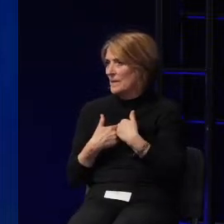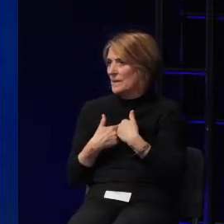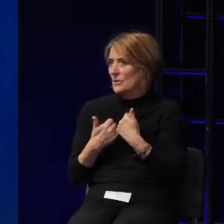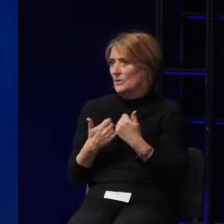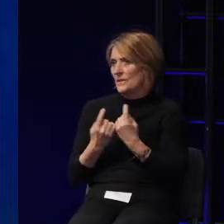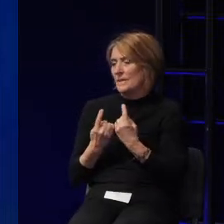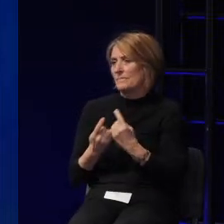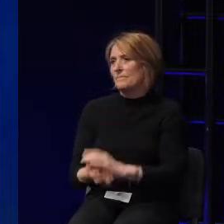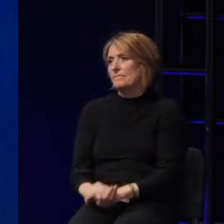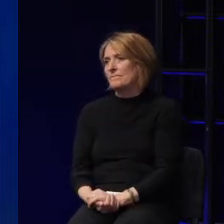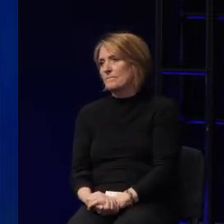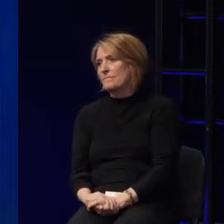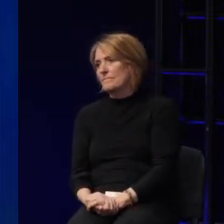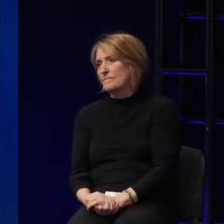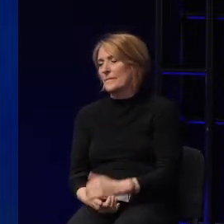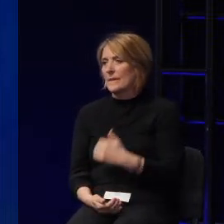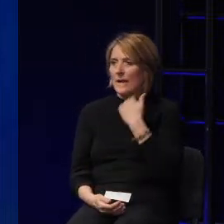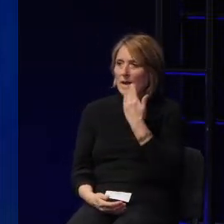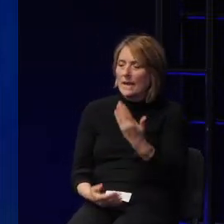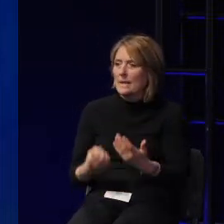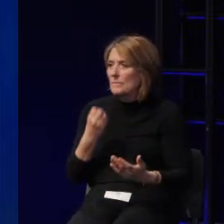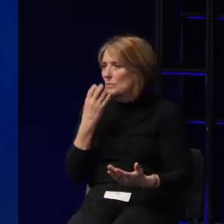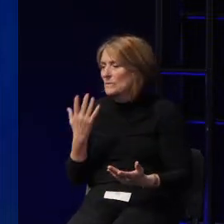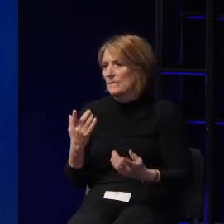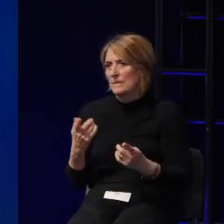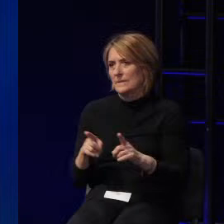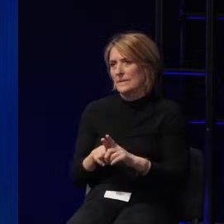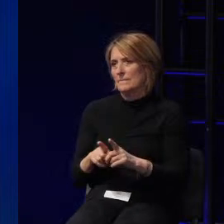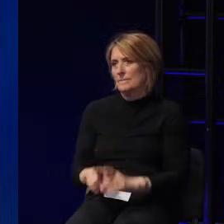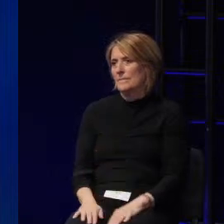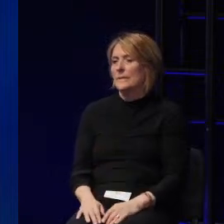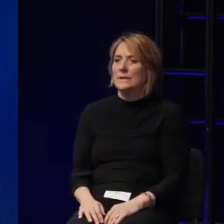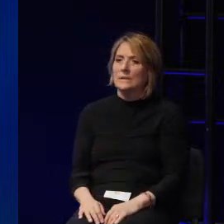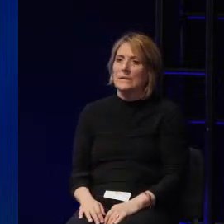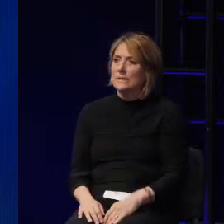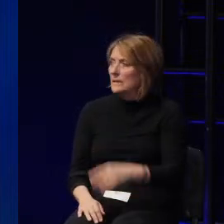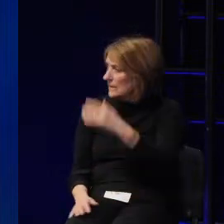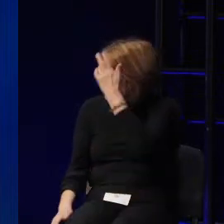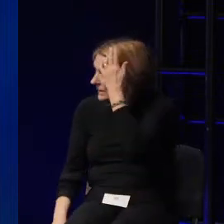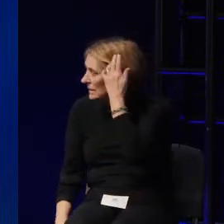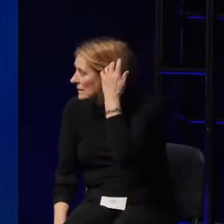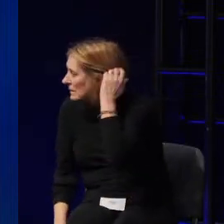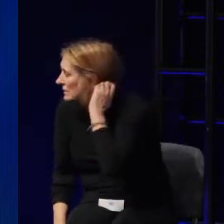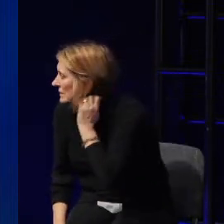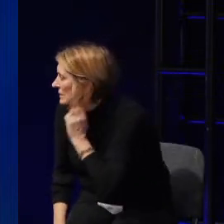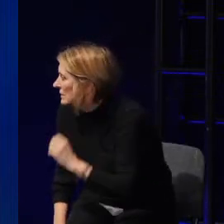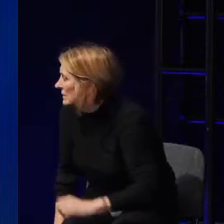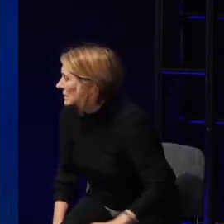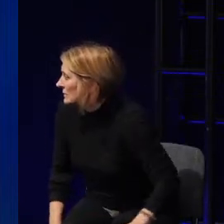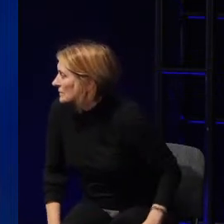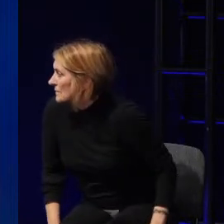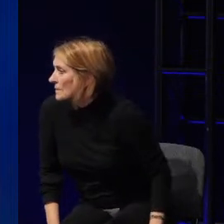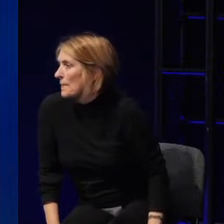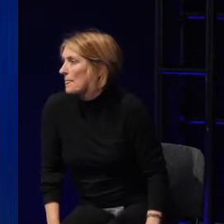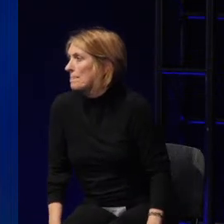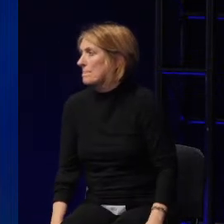thing to me. That it's ugly beautiful, you know. Okay. Yes, sir.